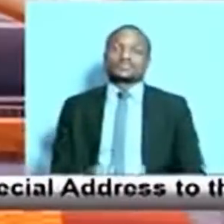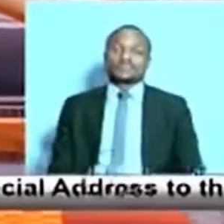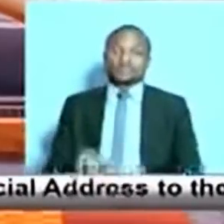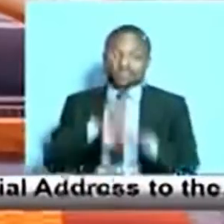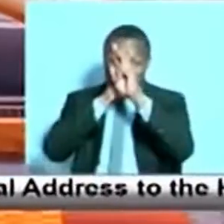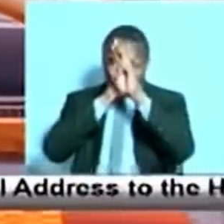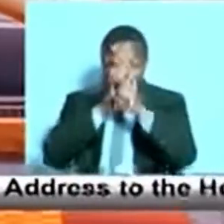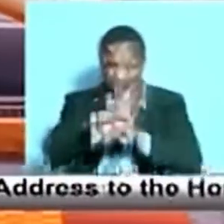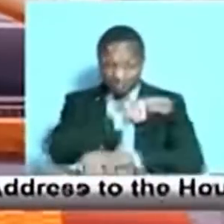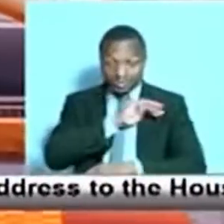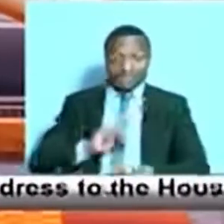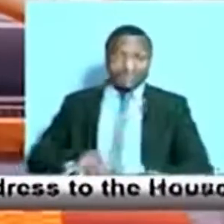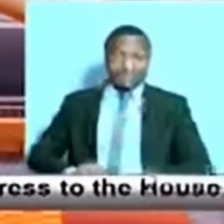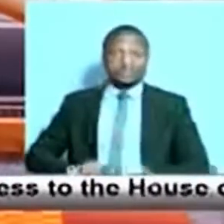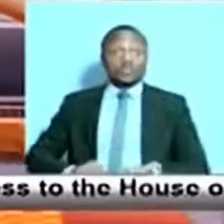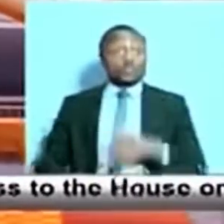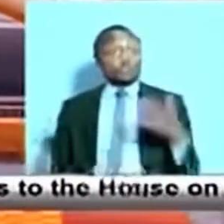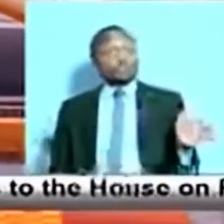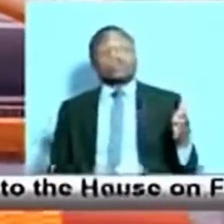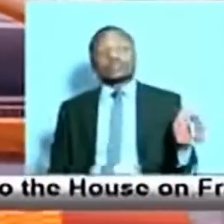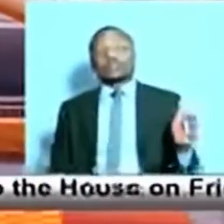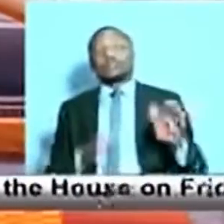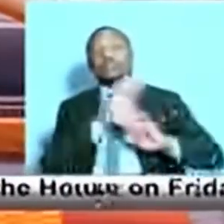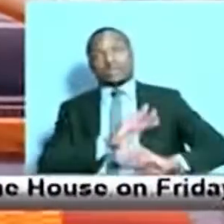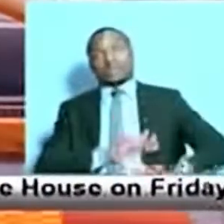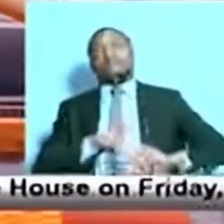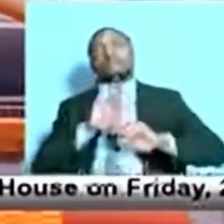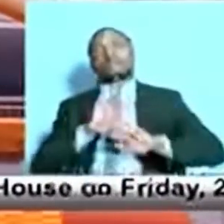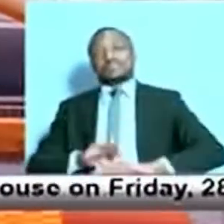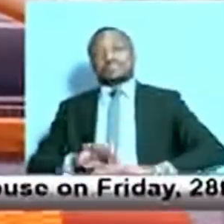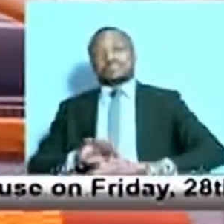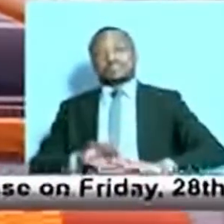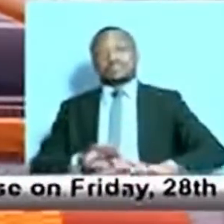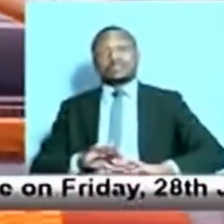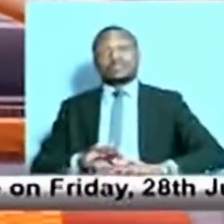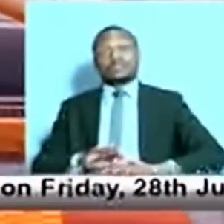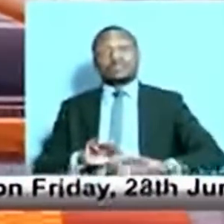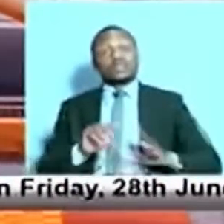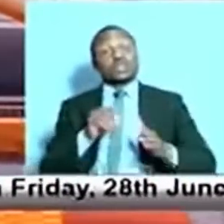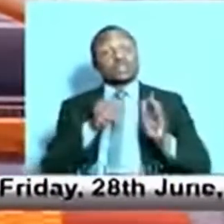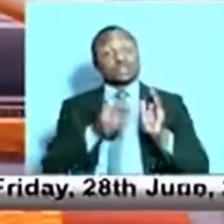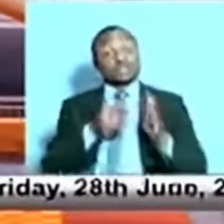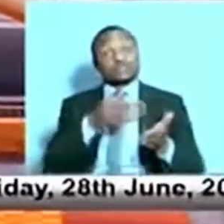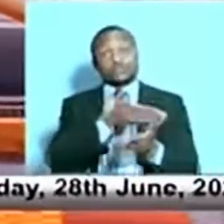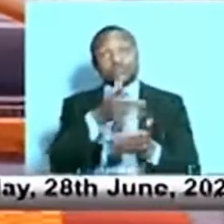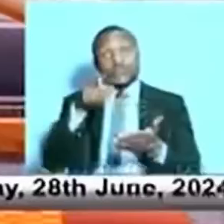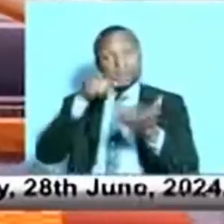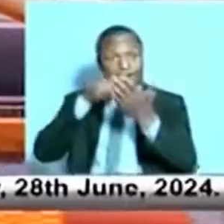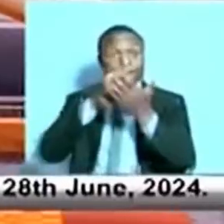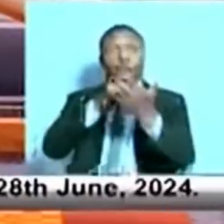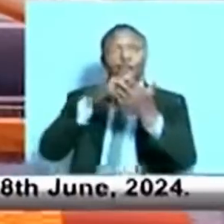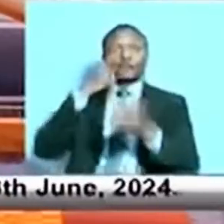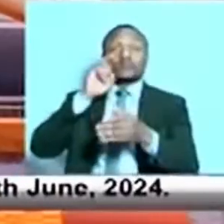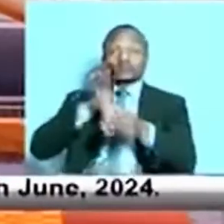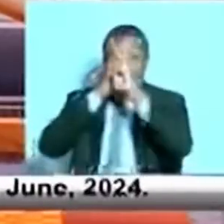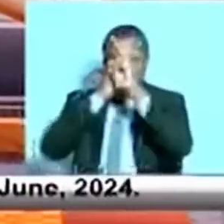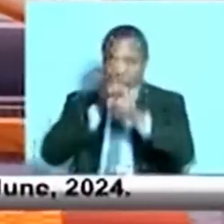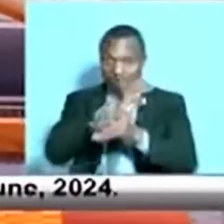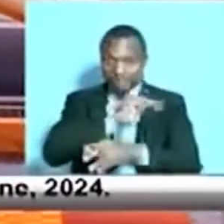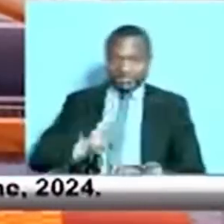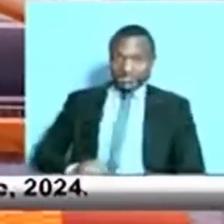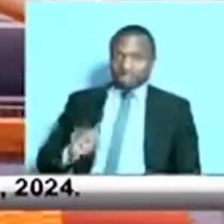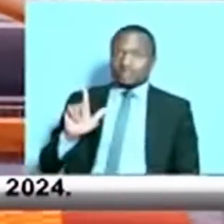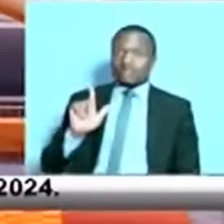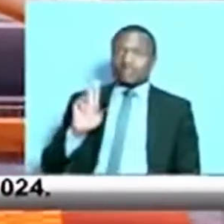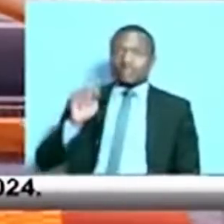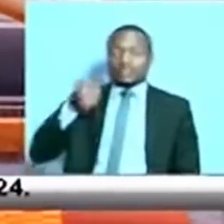The honorable members on my left, order. There is an indication for a point of order by the honorable member for Lunte. What